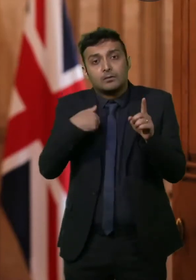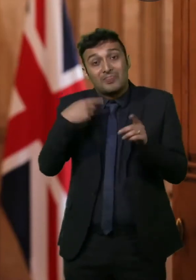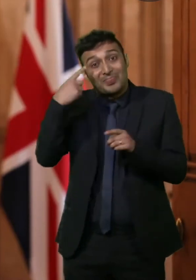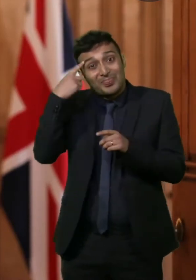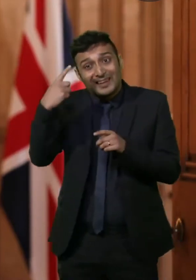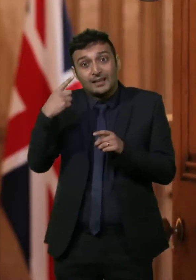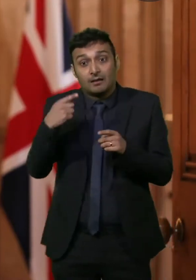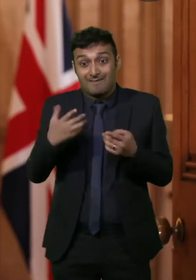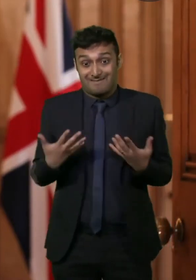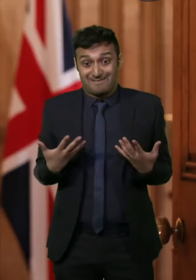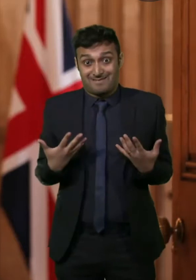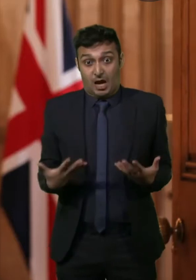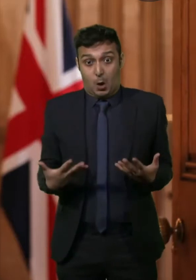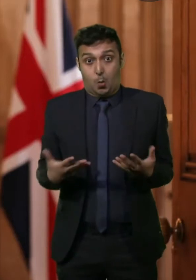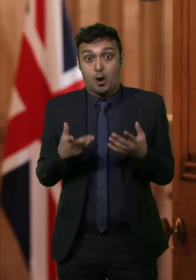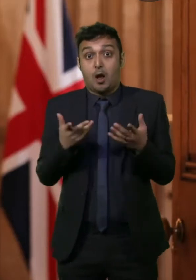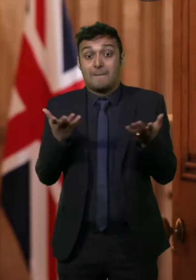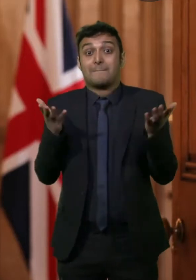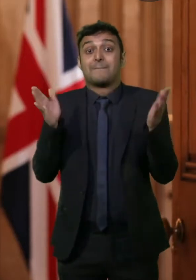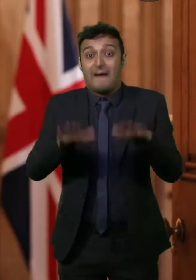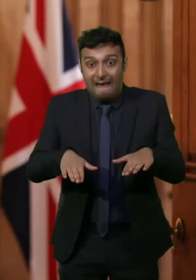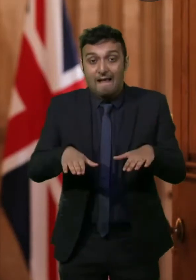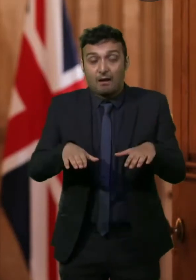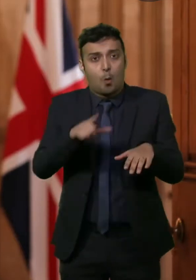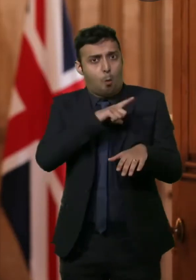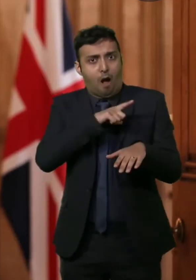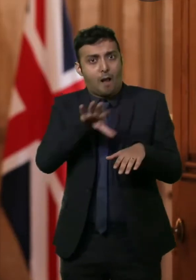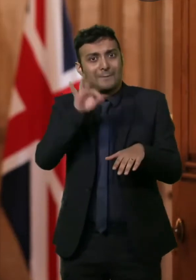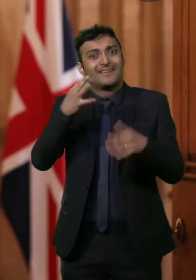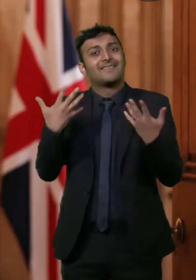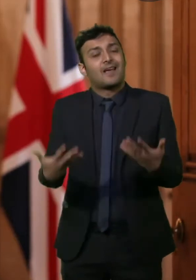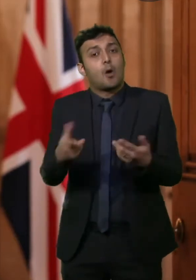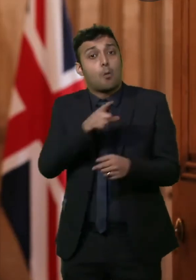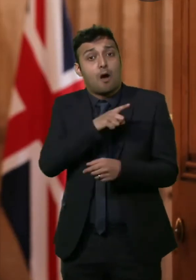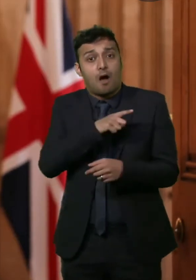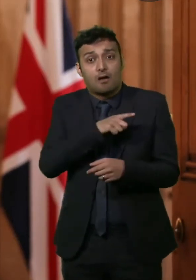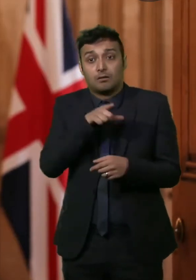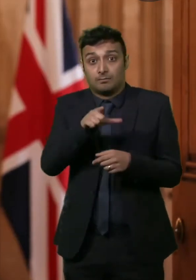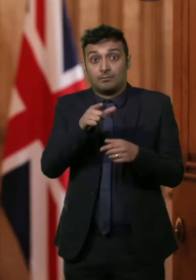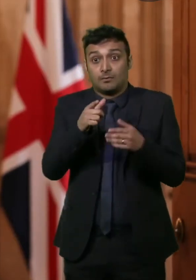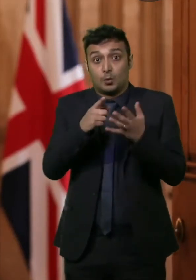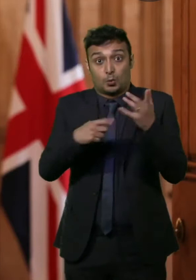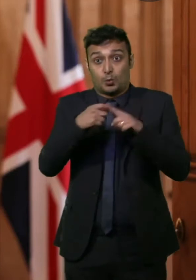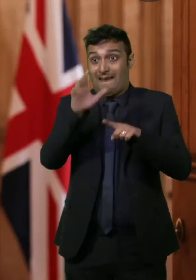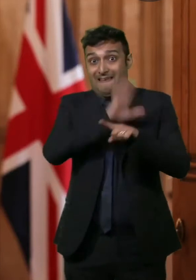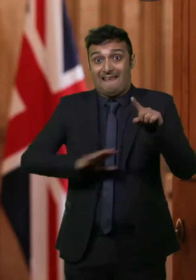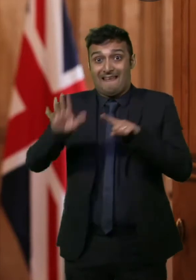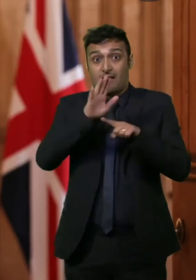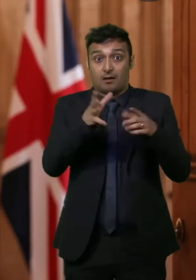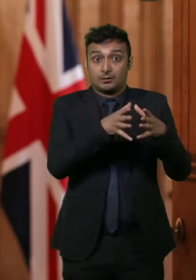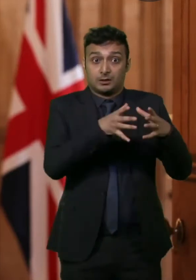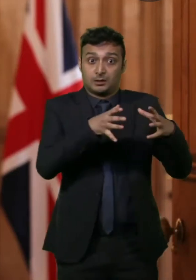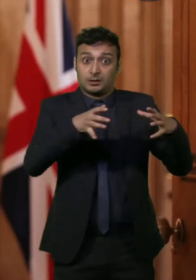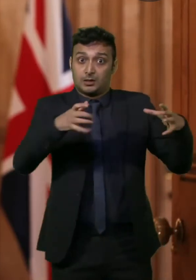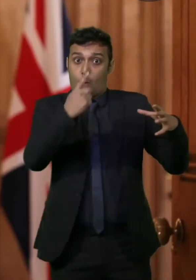are because we have the proportion of the population vaccinated that I described, the groups 1 to 4,